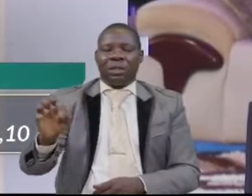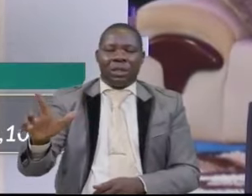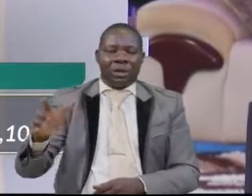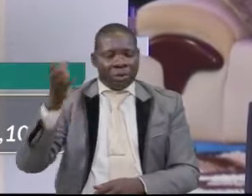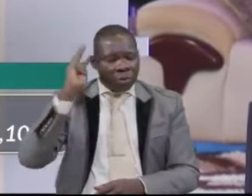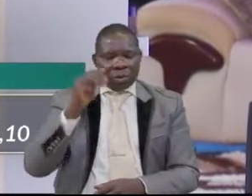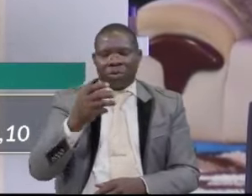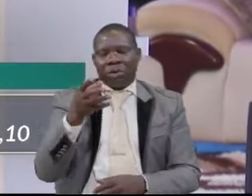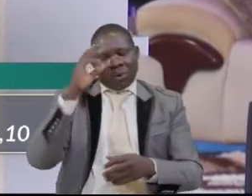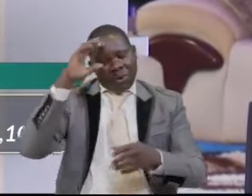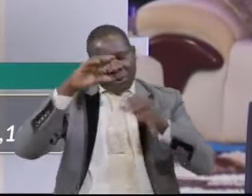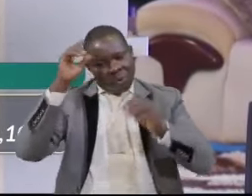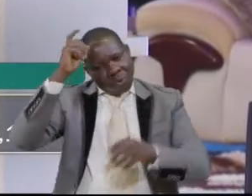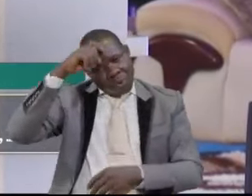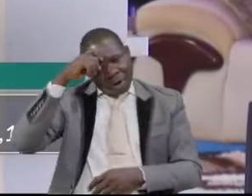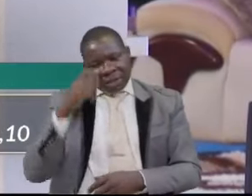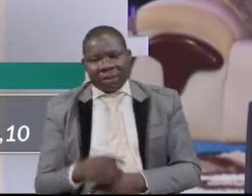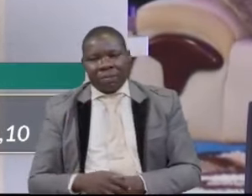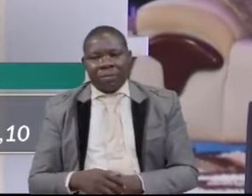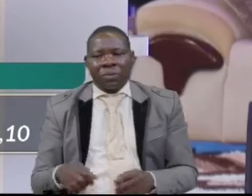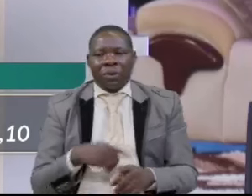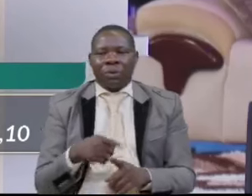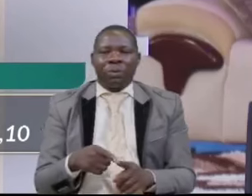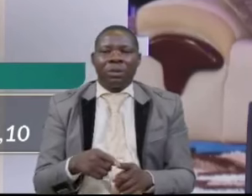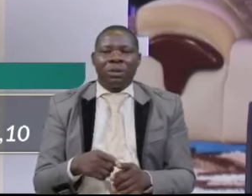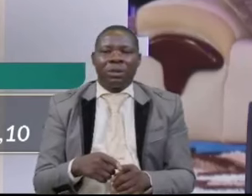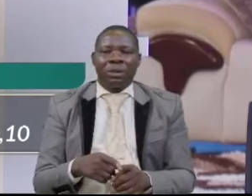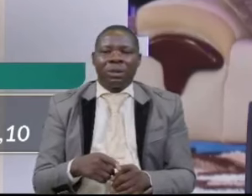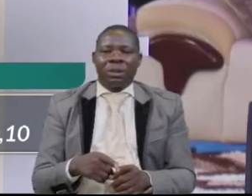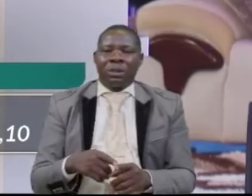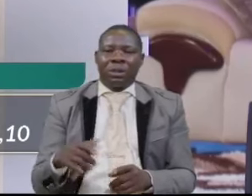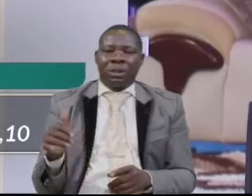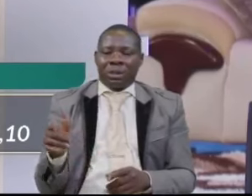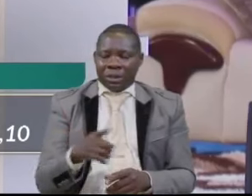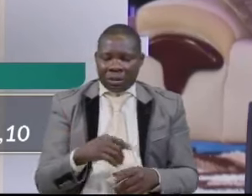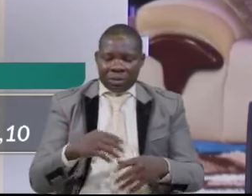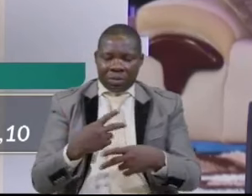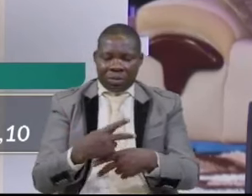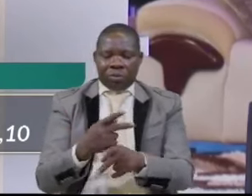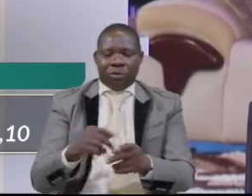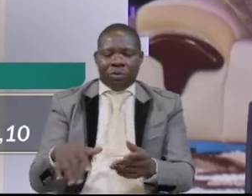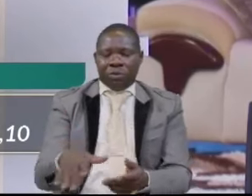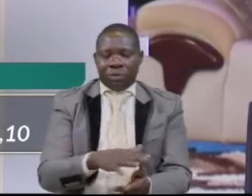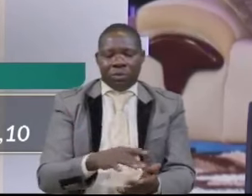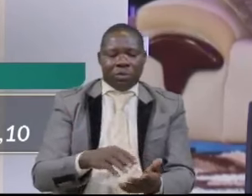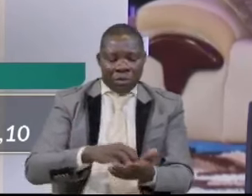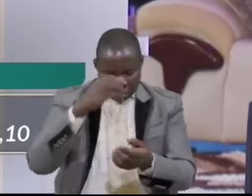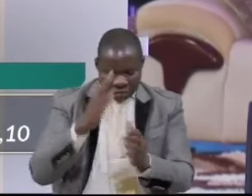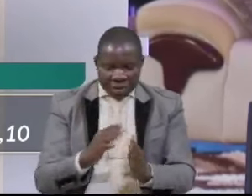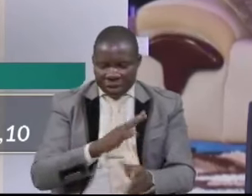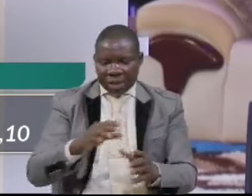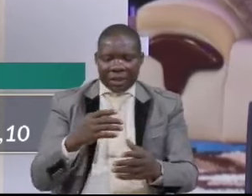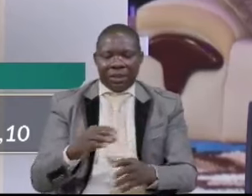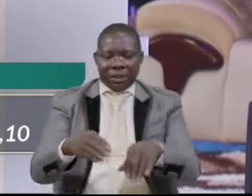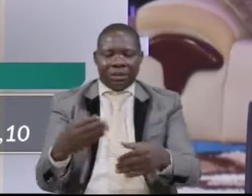was with those other students, and he dictated their curriculum, and he dictated their diet, and they forced